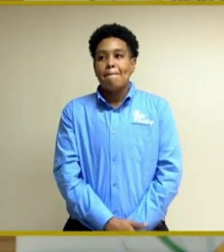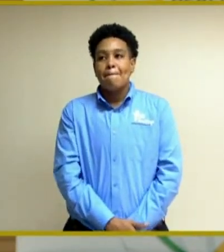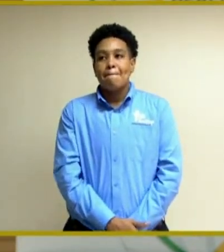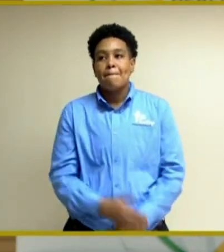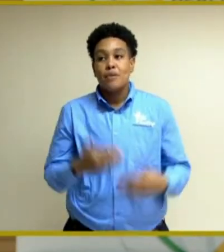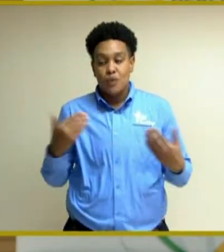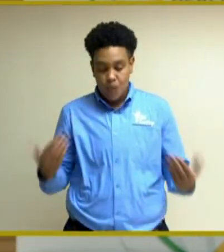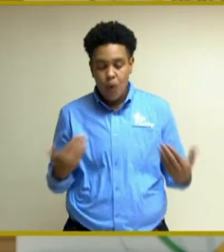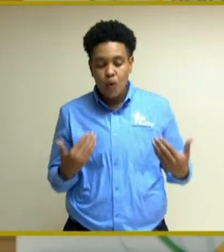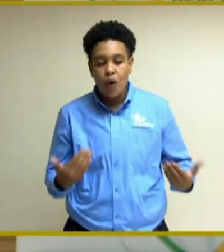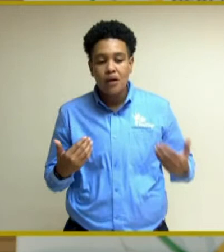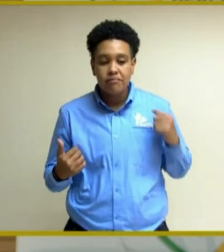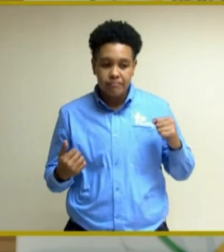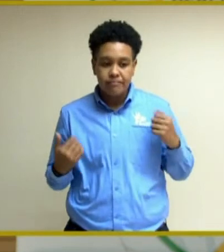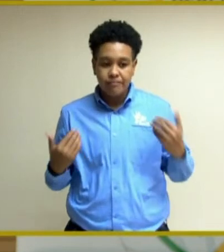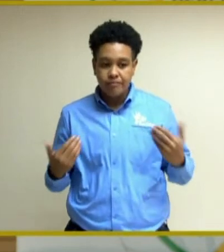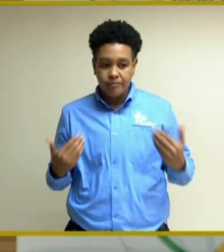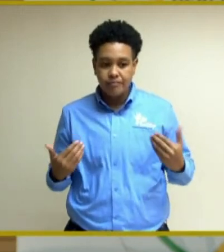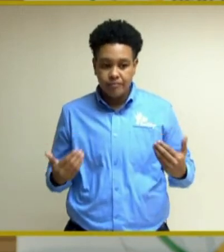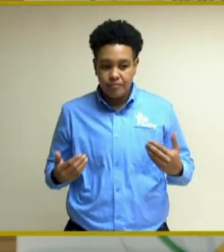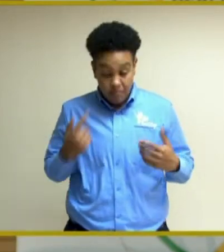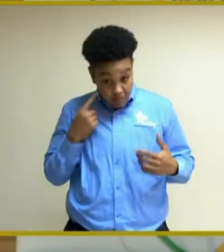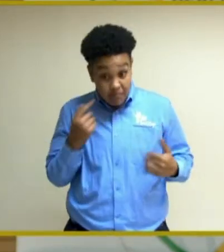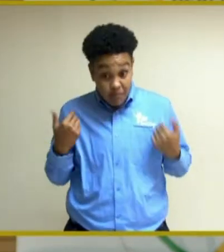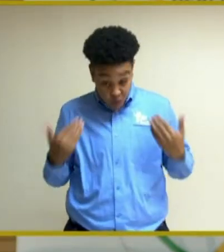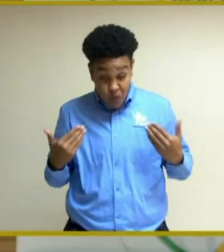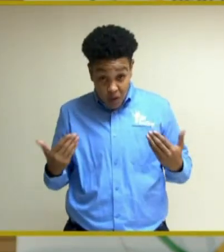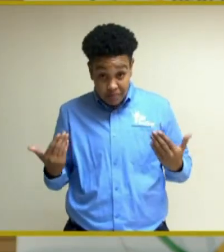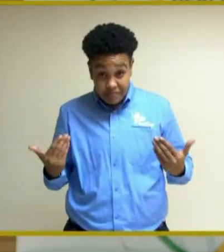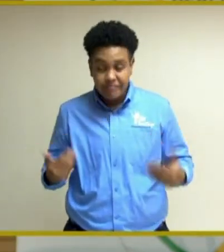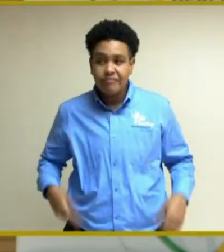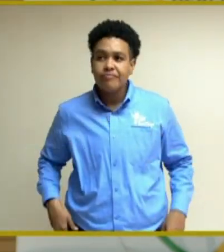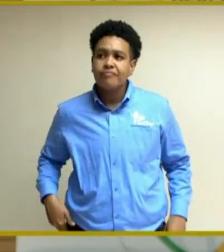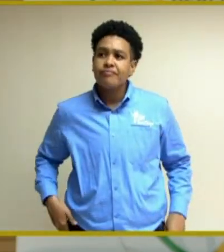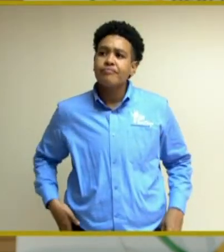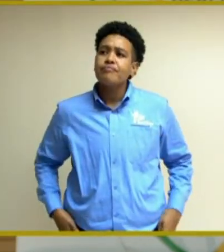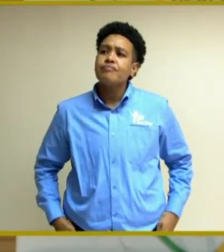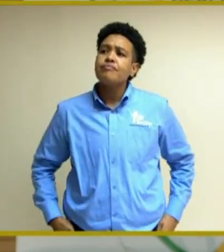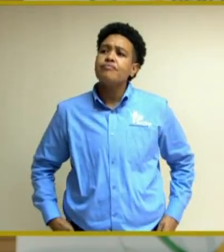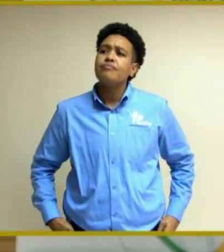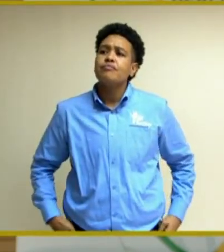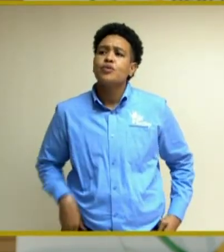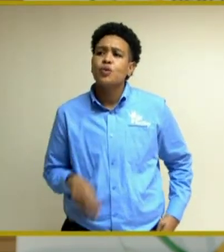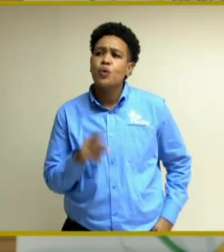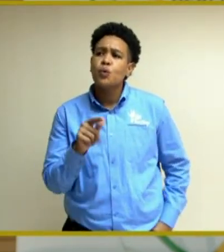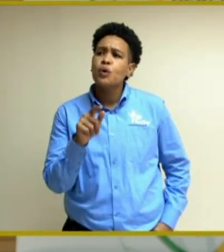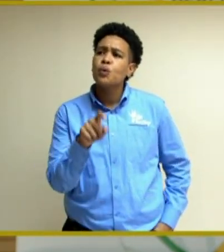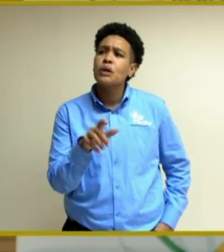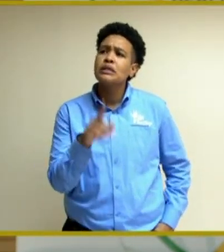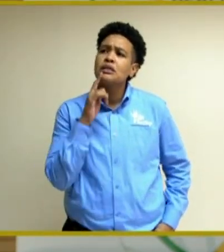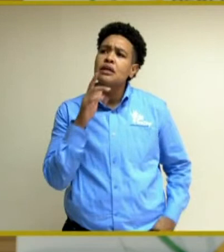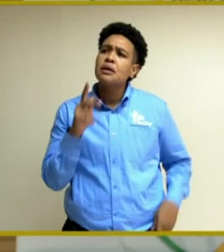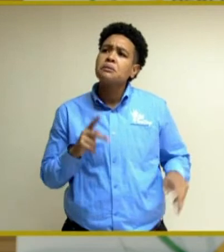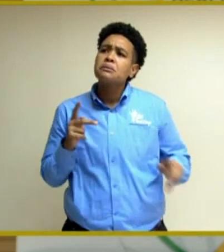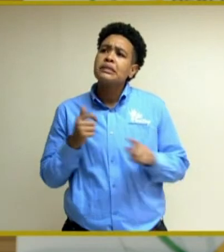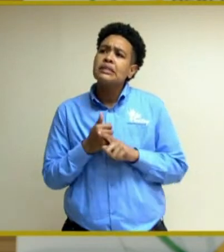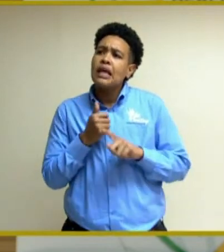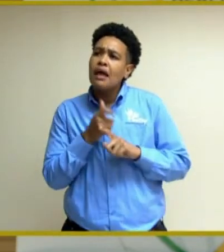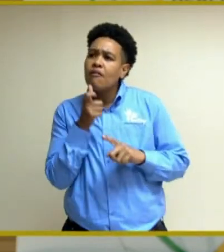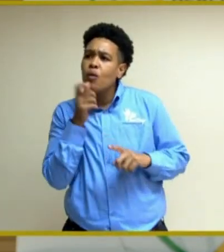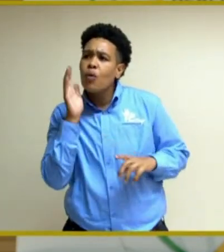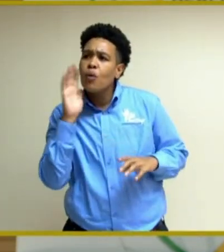Are you hearing me? Yes, go ahead, Debbie. Okay. Oh, just a quick question. Are there persons who would